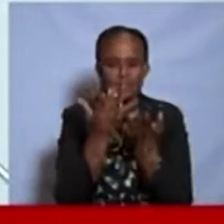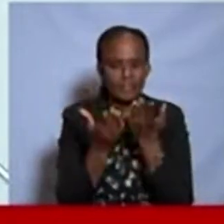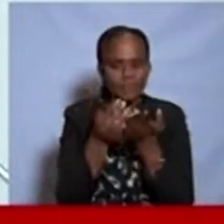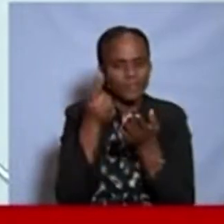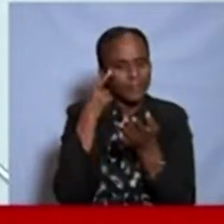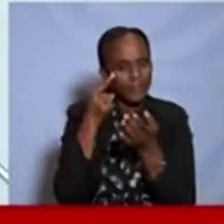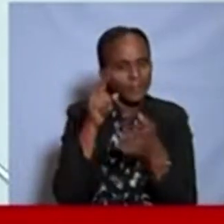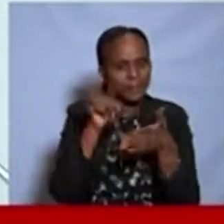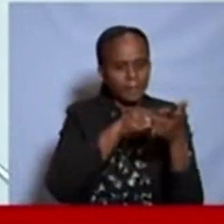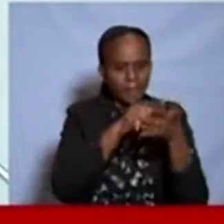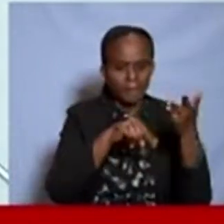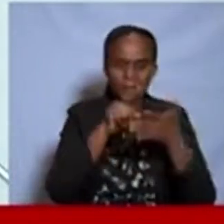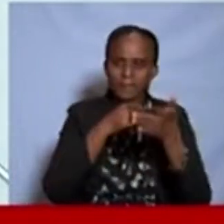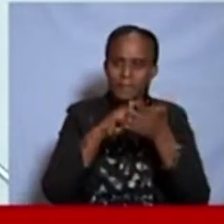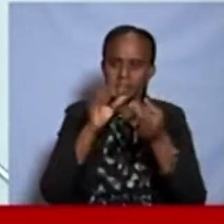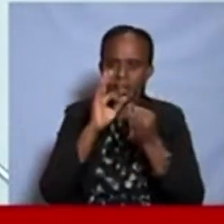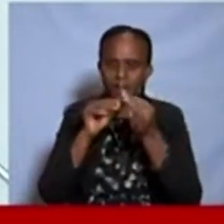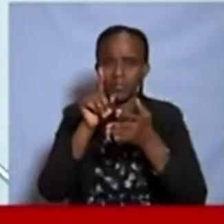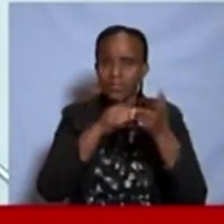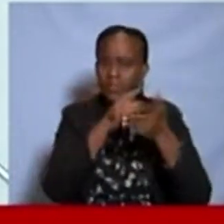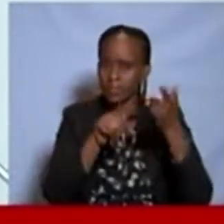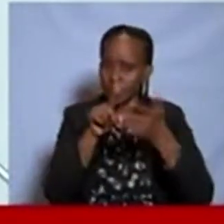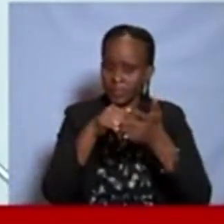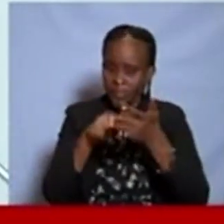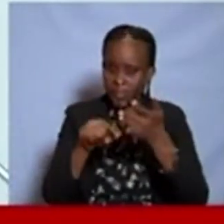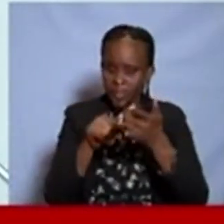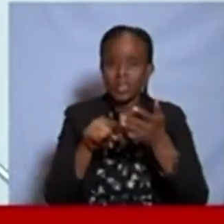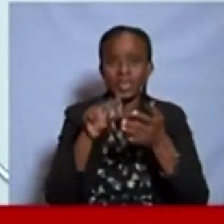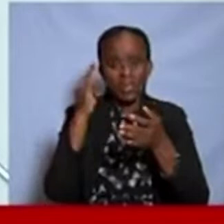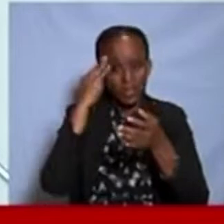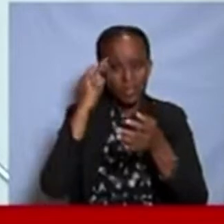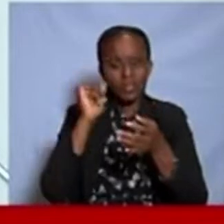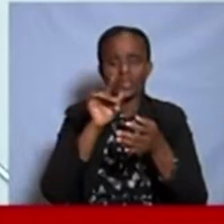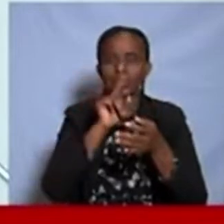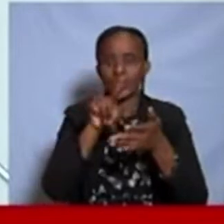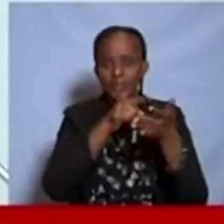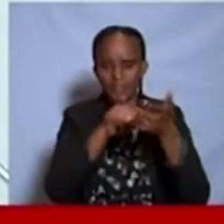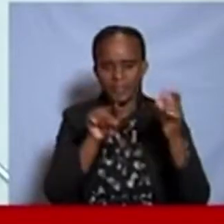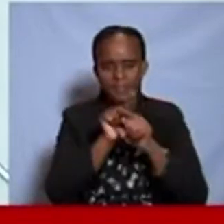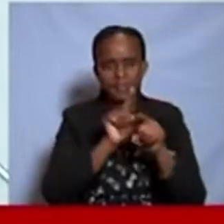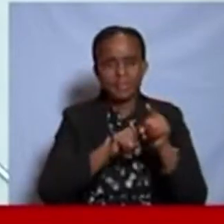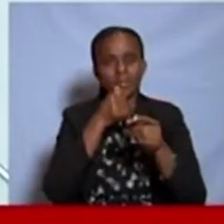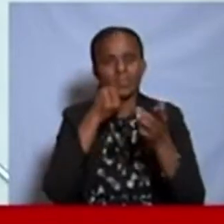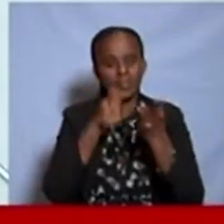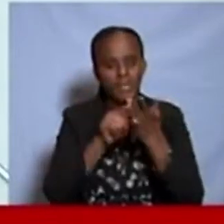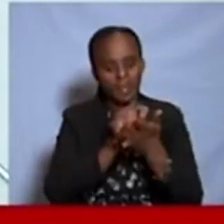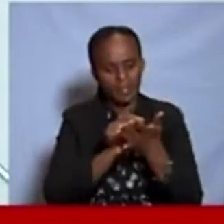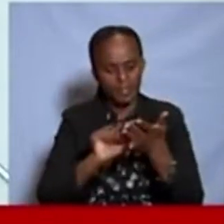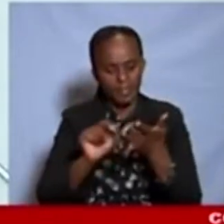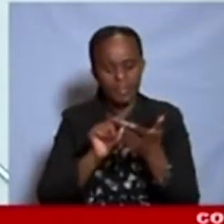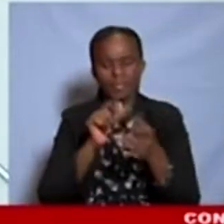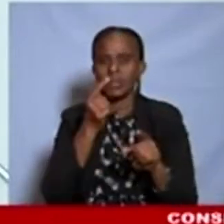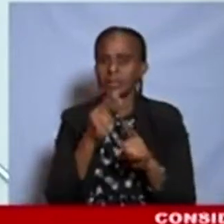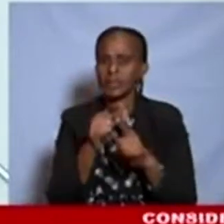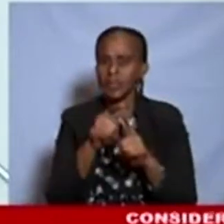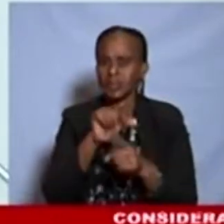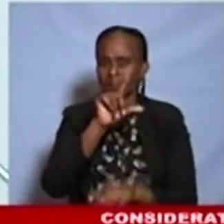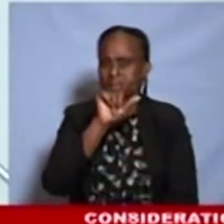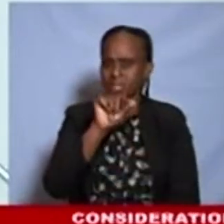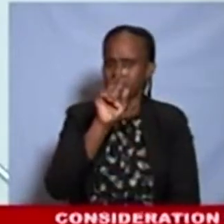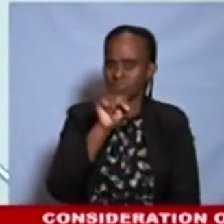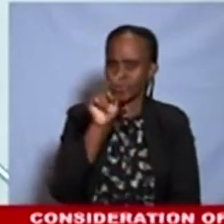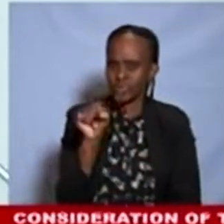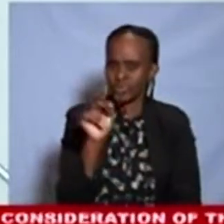for termination. If it's for termination, assuming it's terminated and the letter is reading December